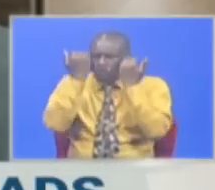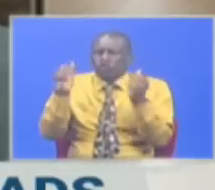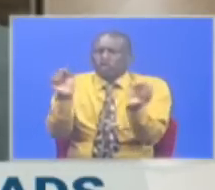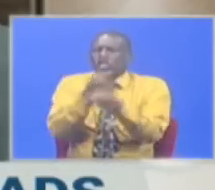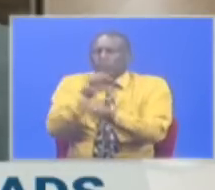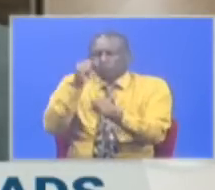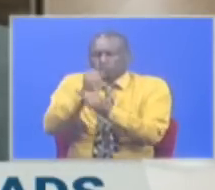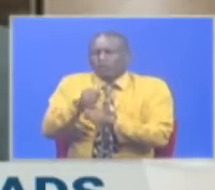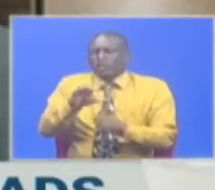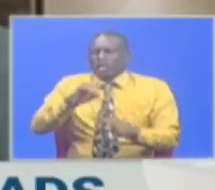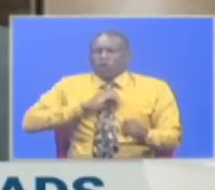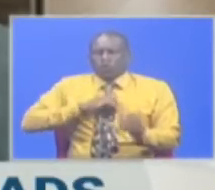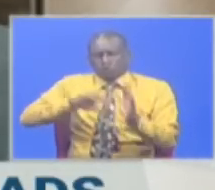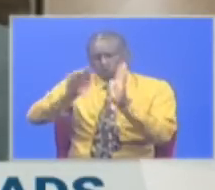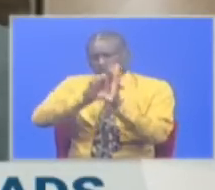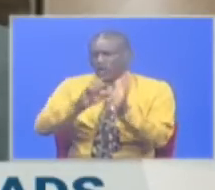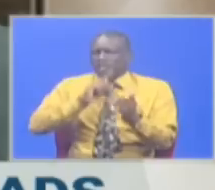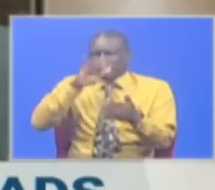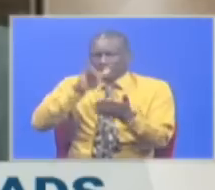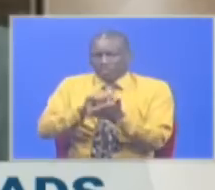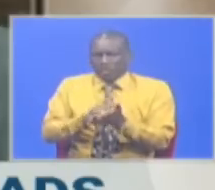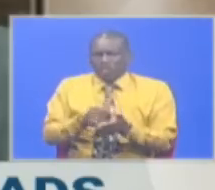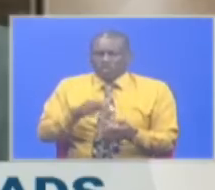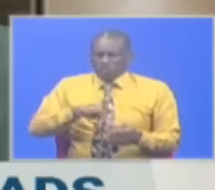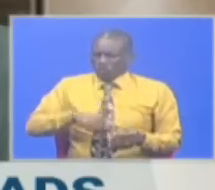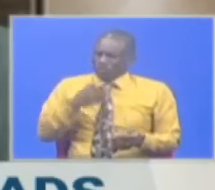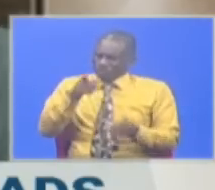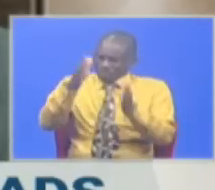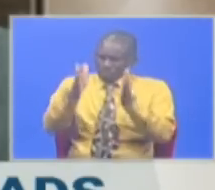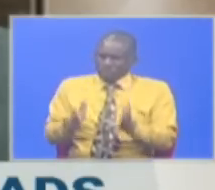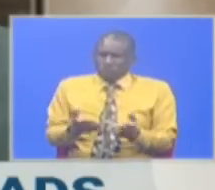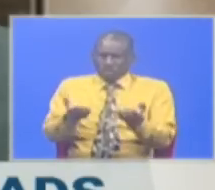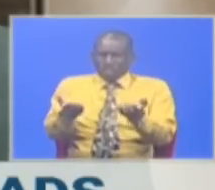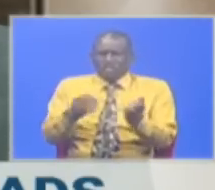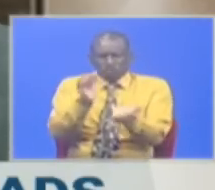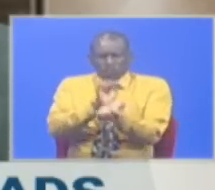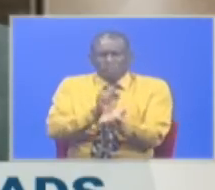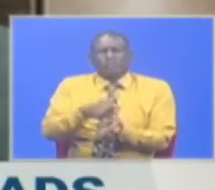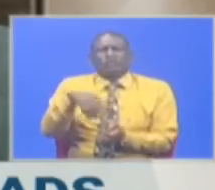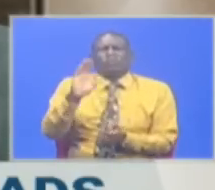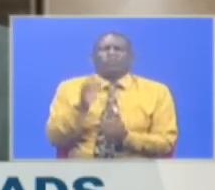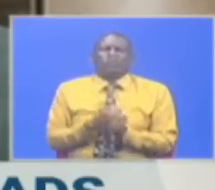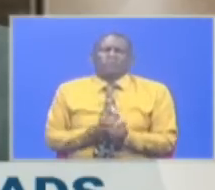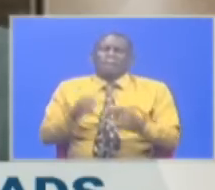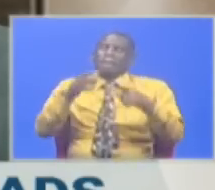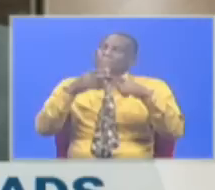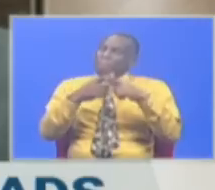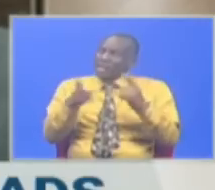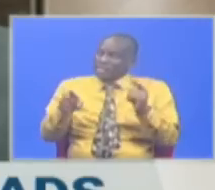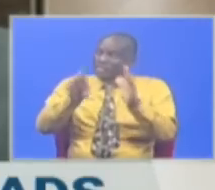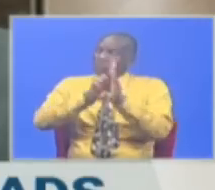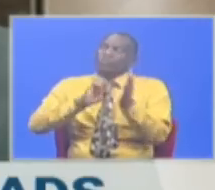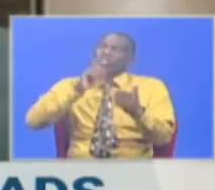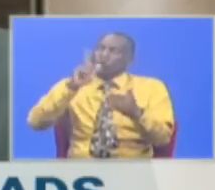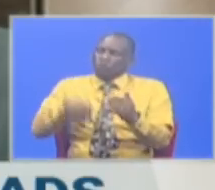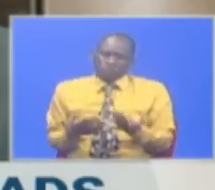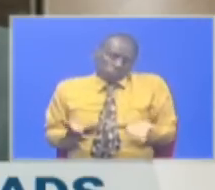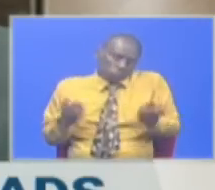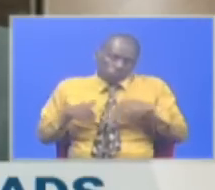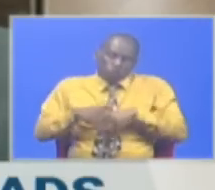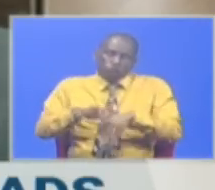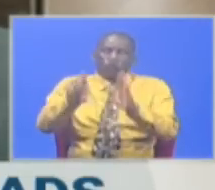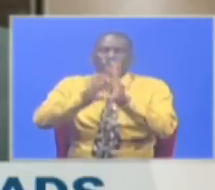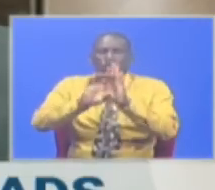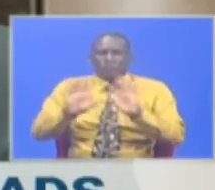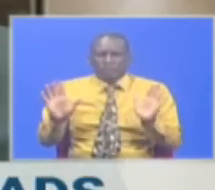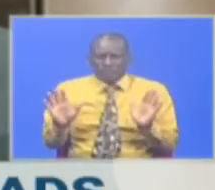that you also feel this person needed to be punished a little bit more. But you have to go with what's in the law. Like